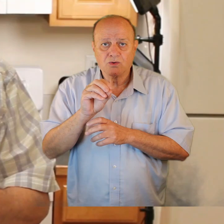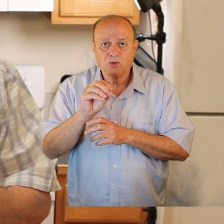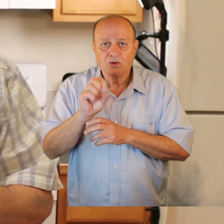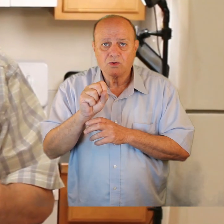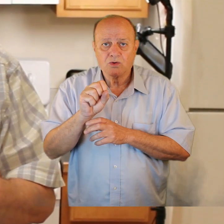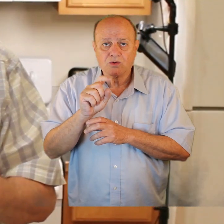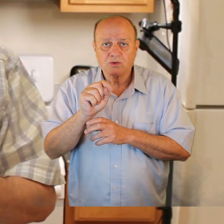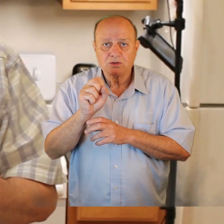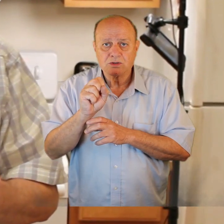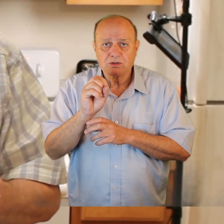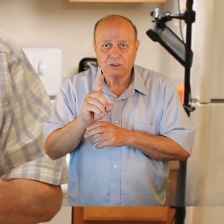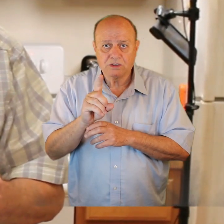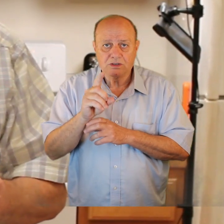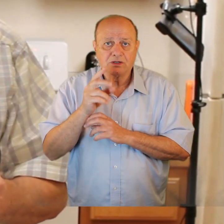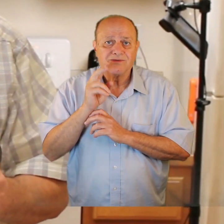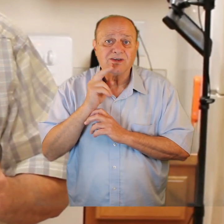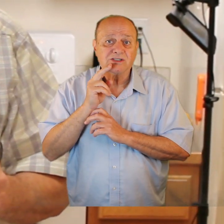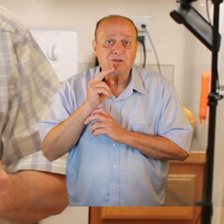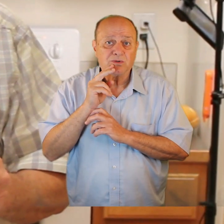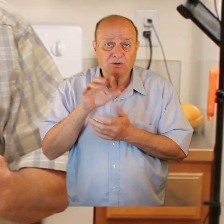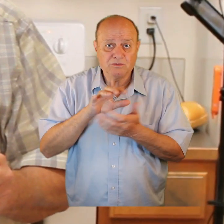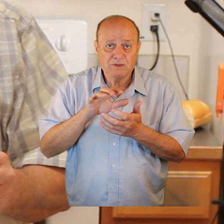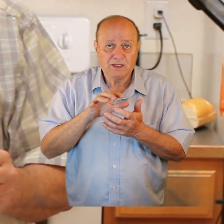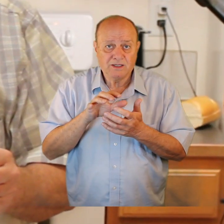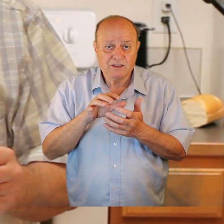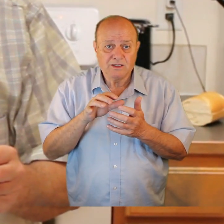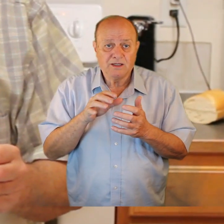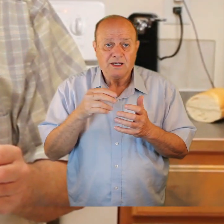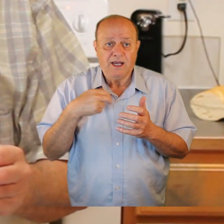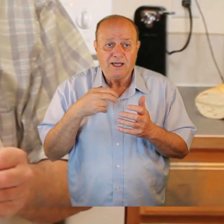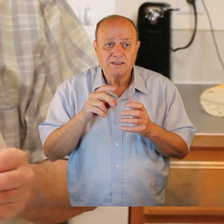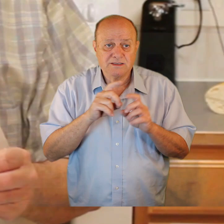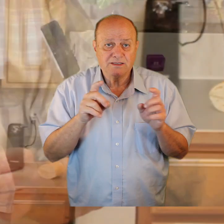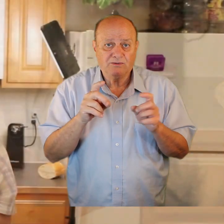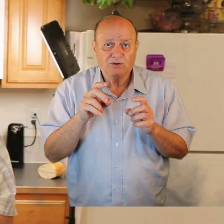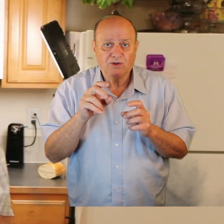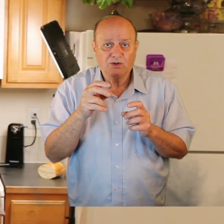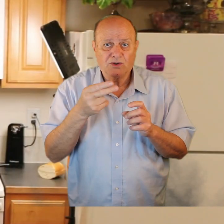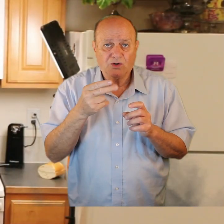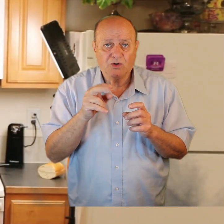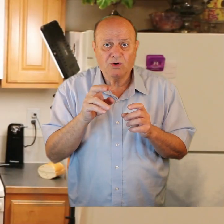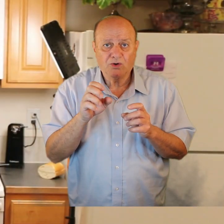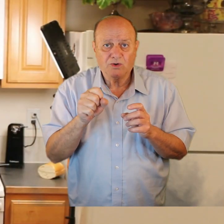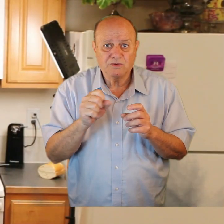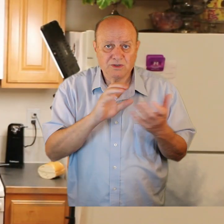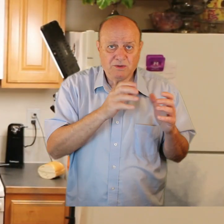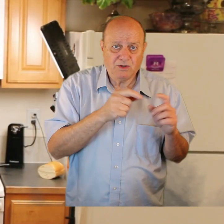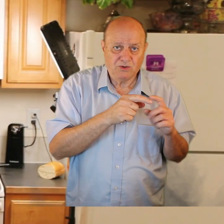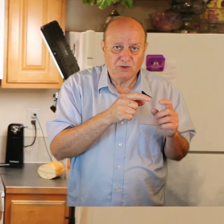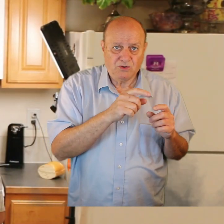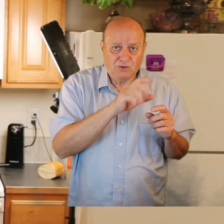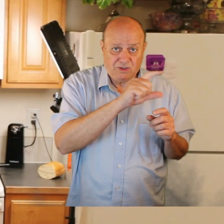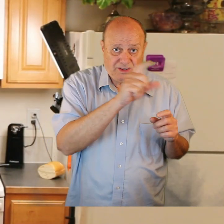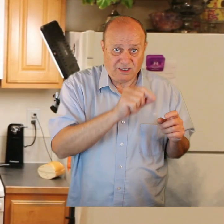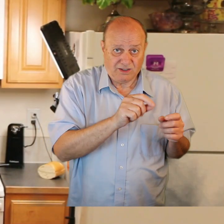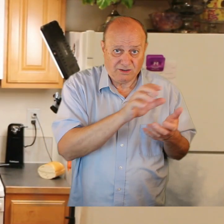again, some herbs, but it's different herbs than is found in the Fattorio Italiano. I'm going to be adding just about a